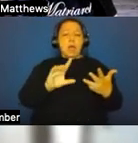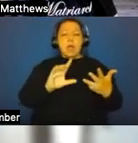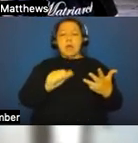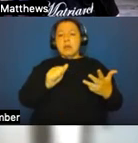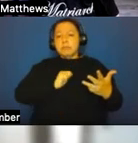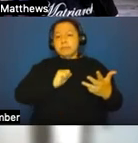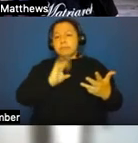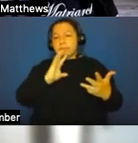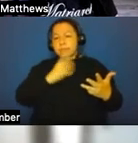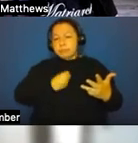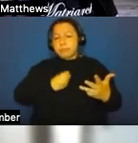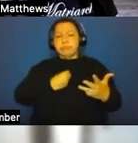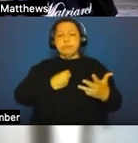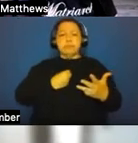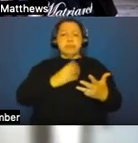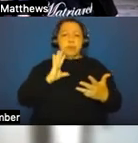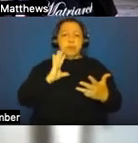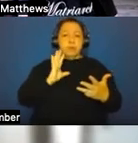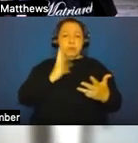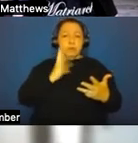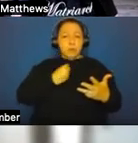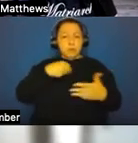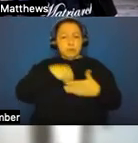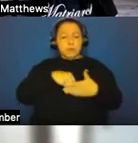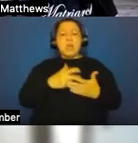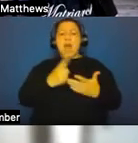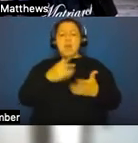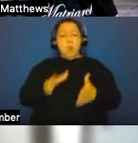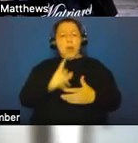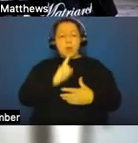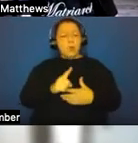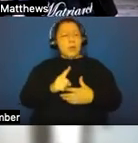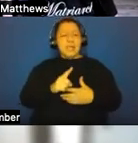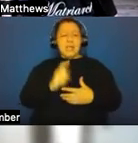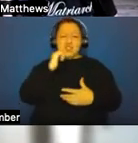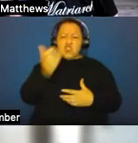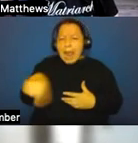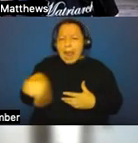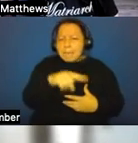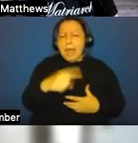to shame them, to really have power over them,